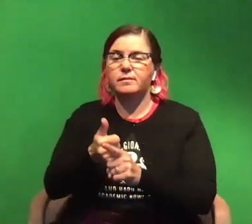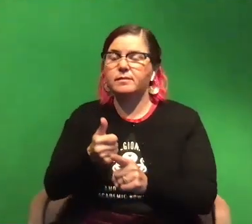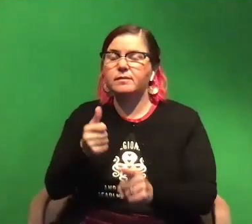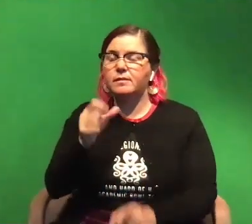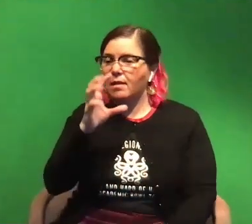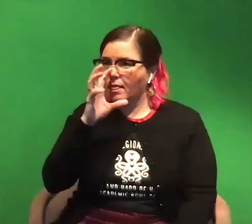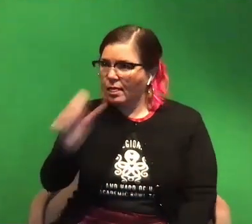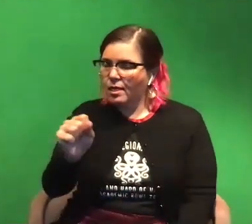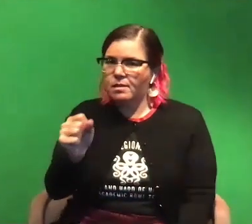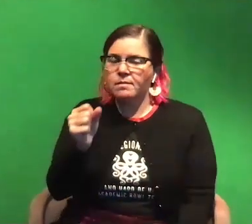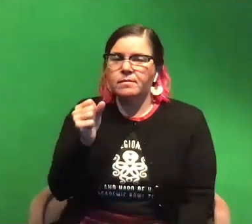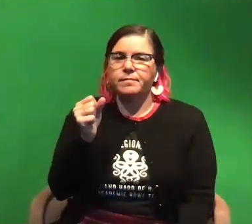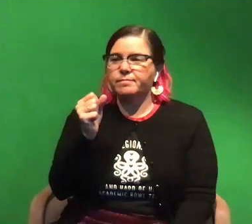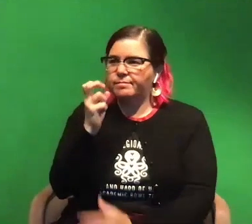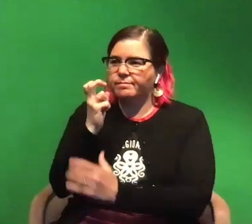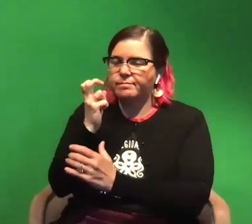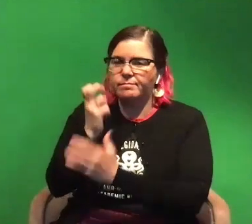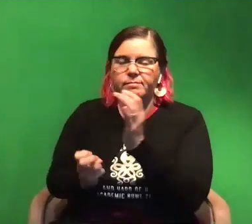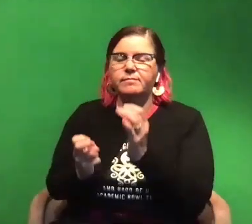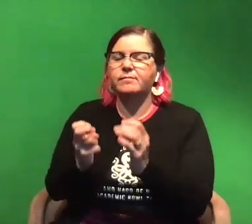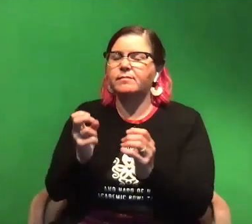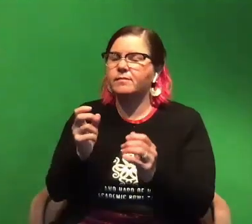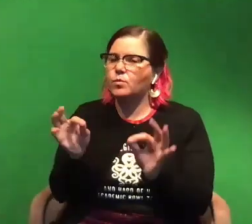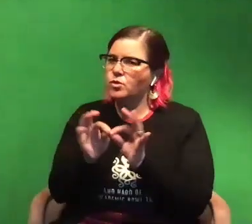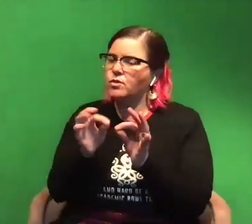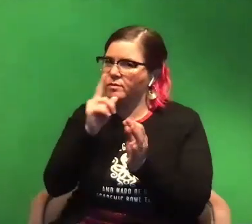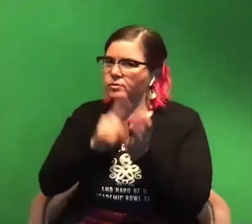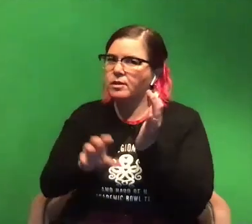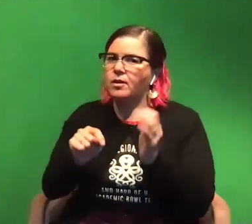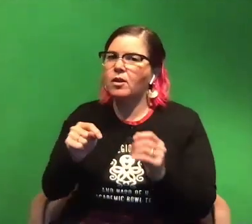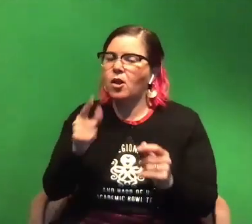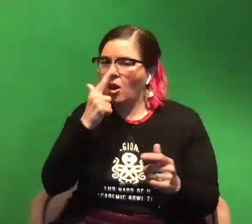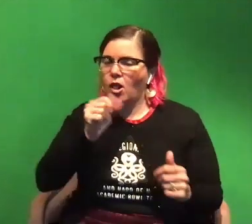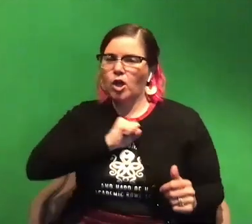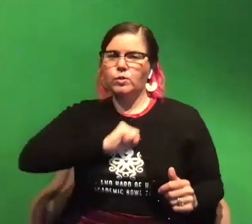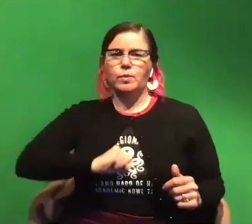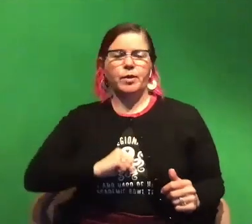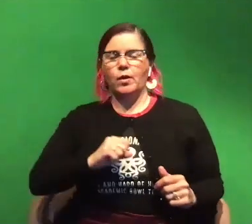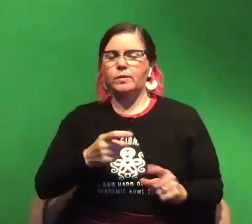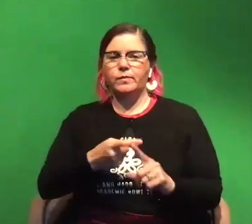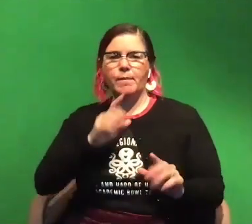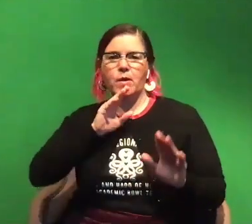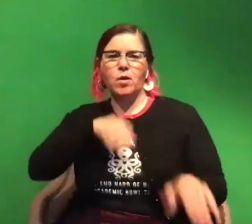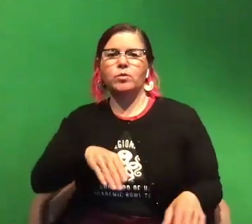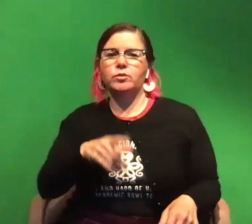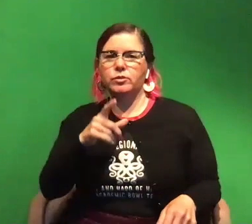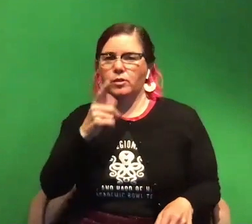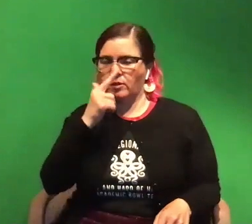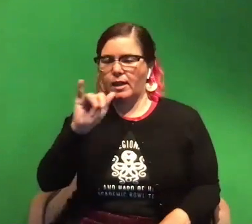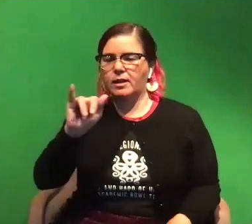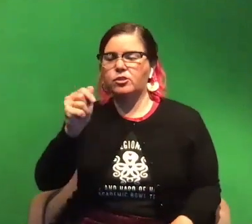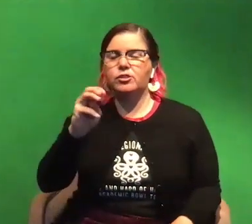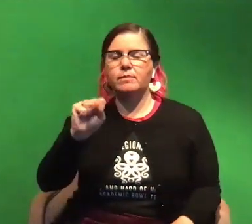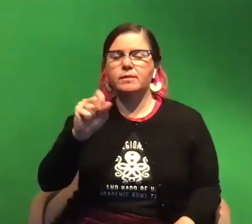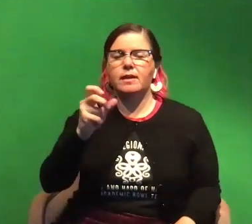mesmerizing and absolutely worth checking out. They look like superheroes of the sea, and it just looks like something James Cameron would create